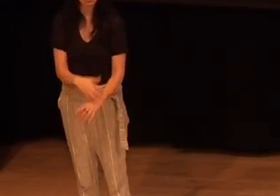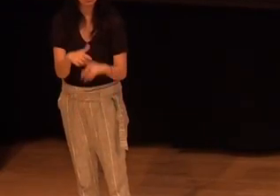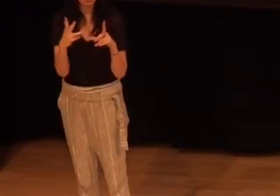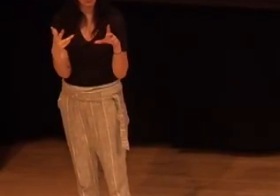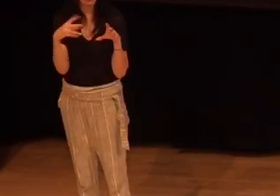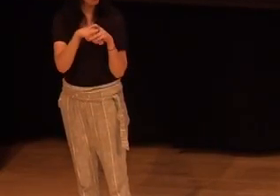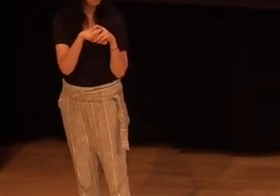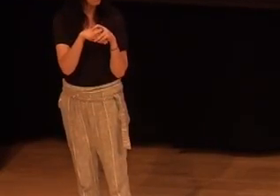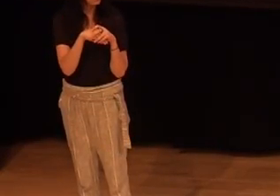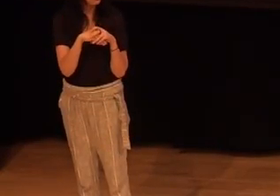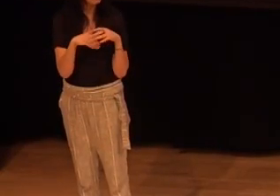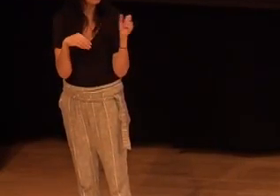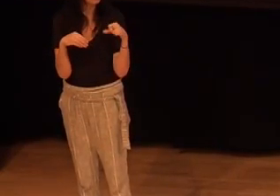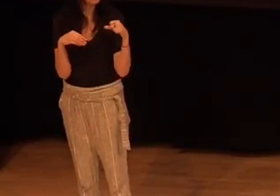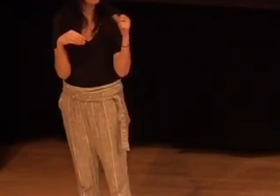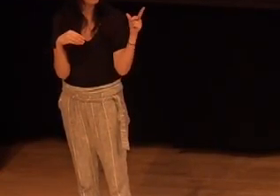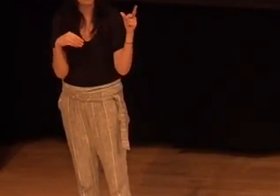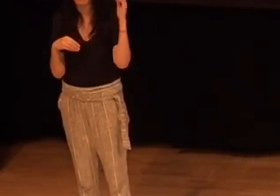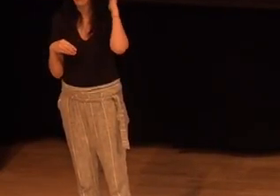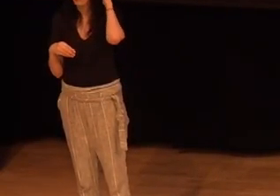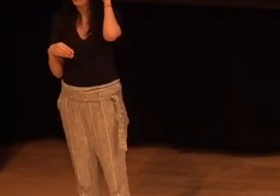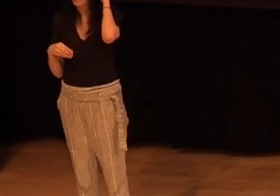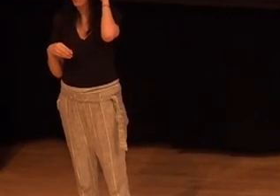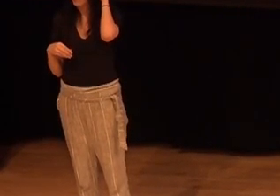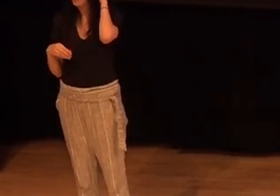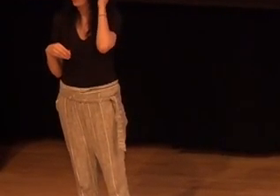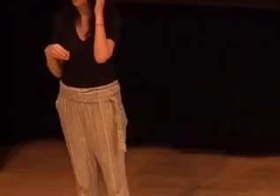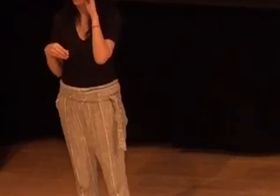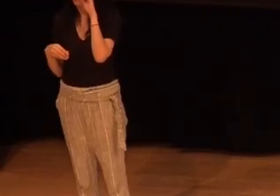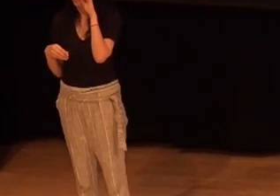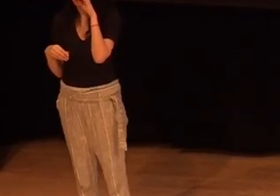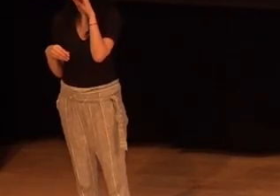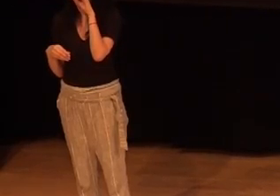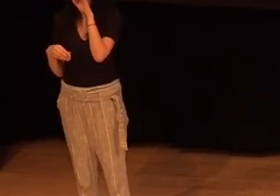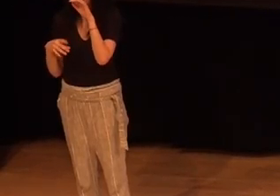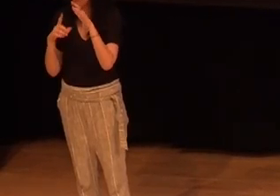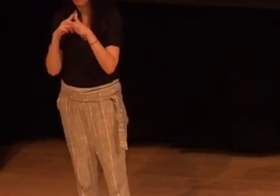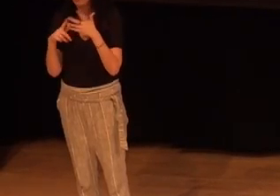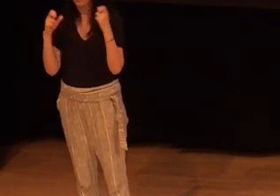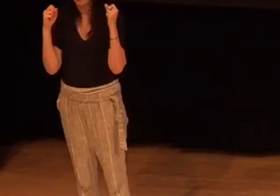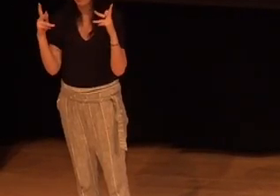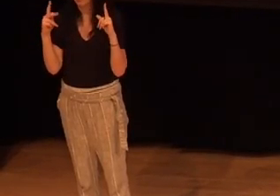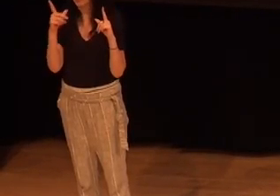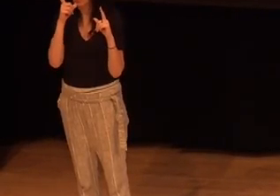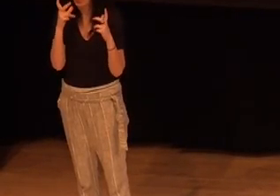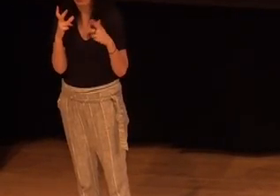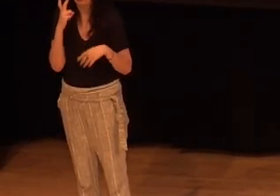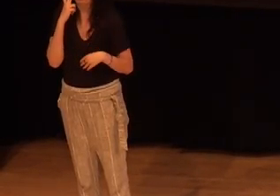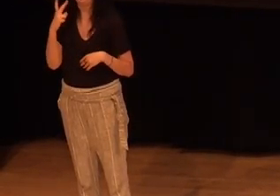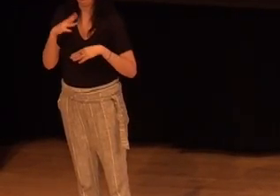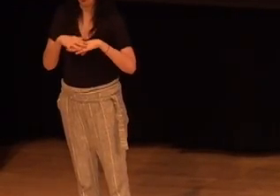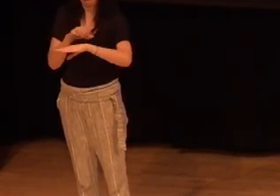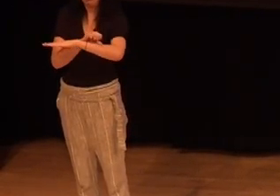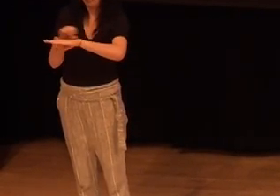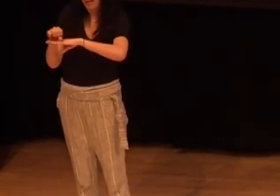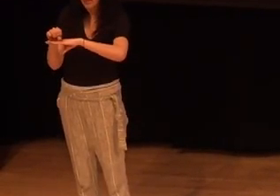here. Yeah. First of all, there are many people that I would like to see up on the stage